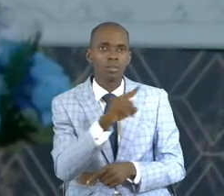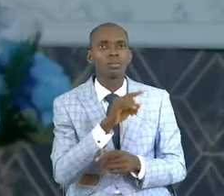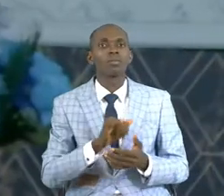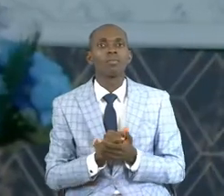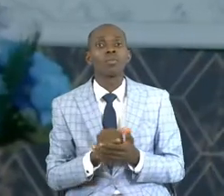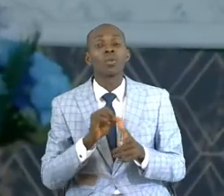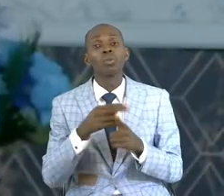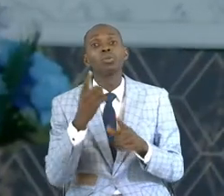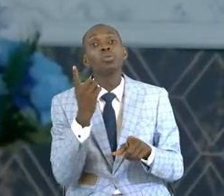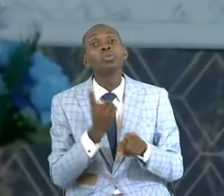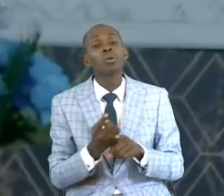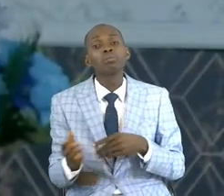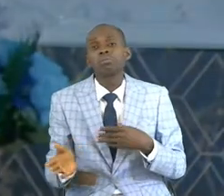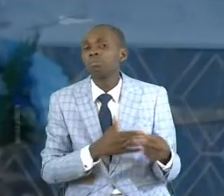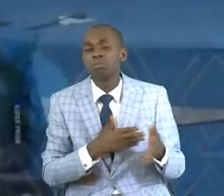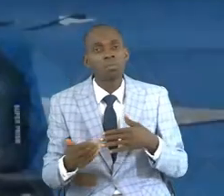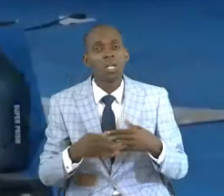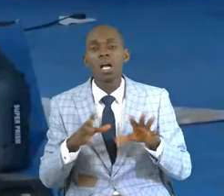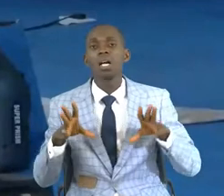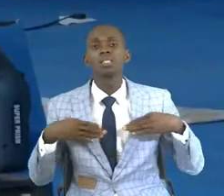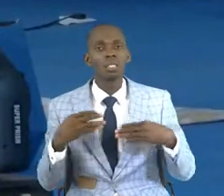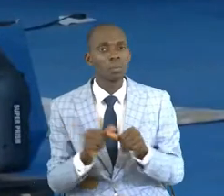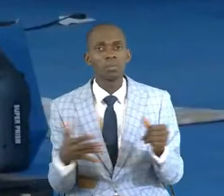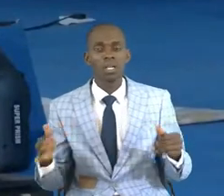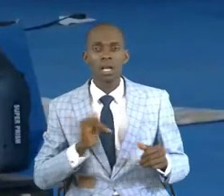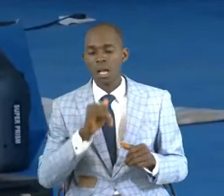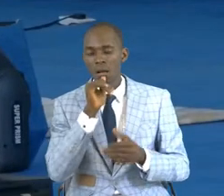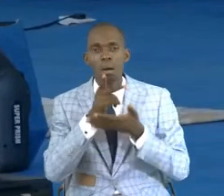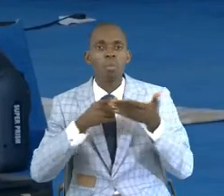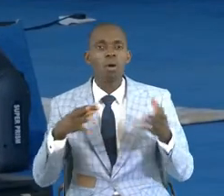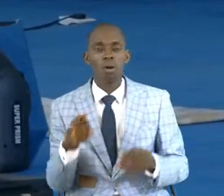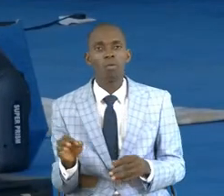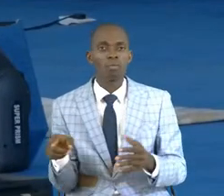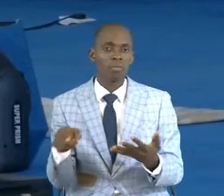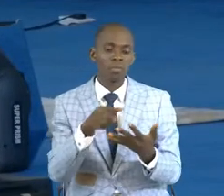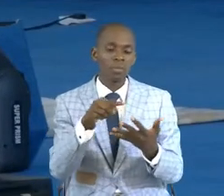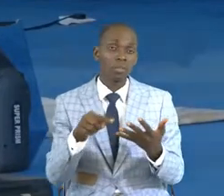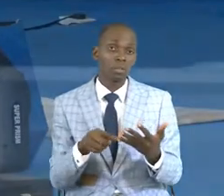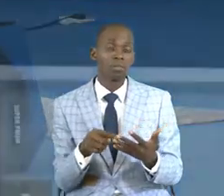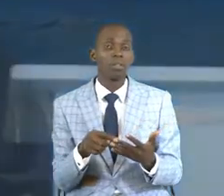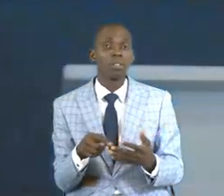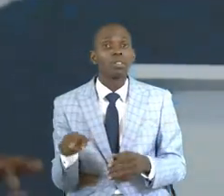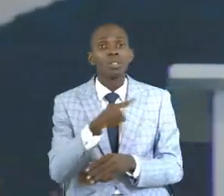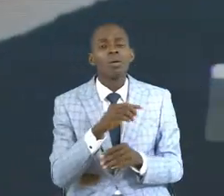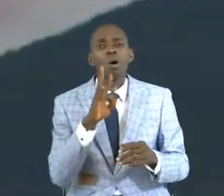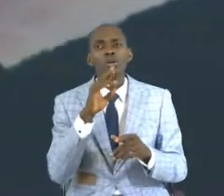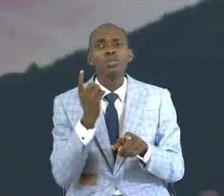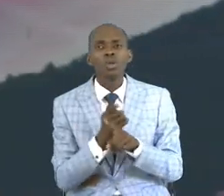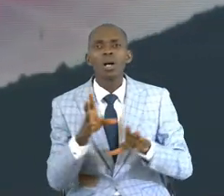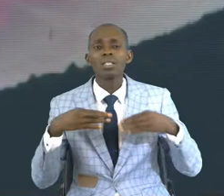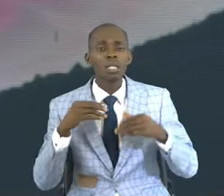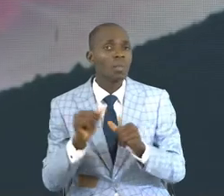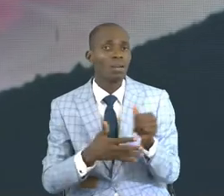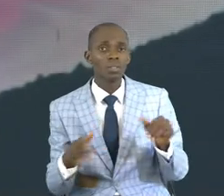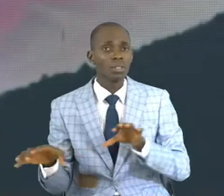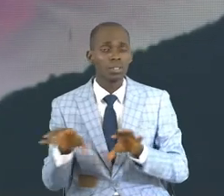melt in? You are part of them. Or do you just key in into what they are doing? You've lost